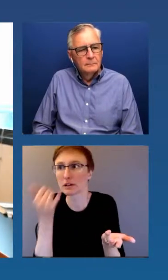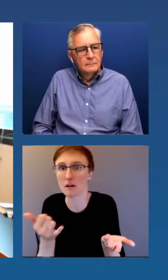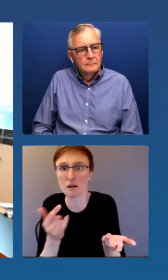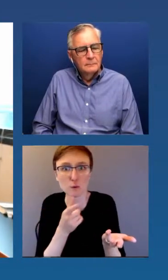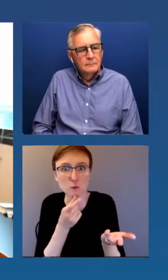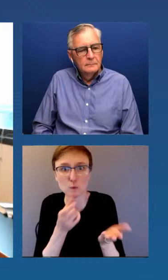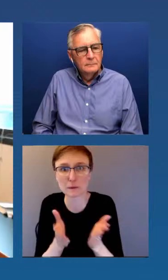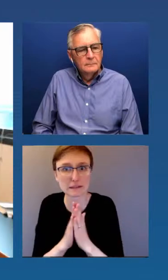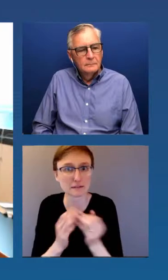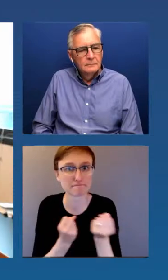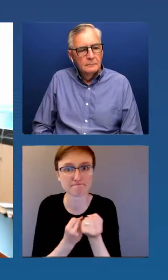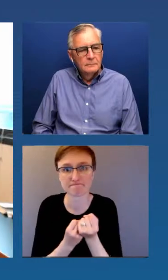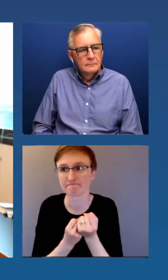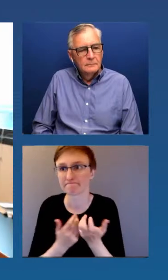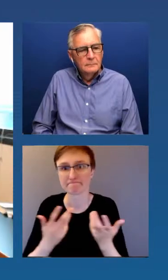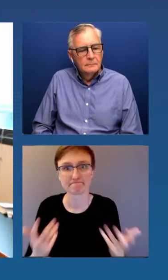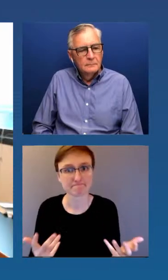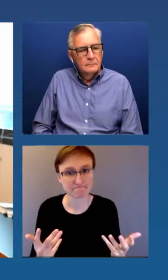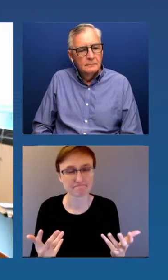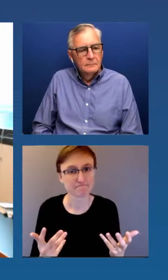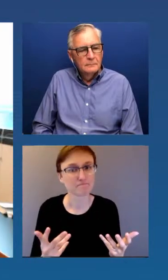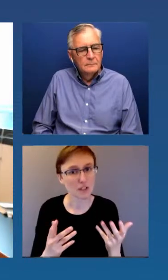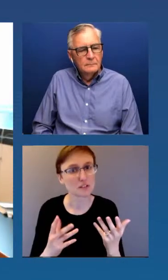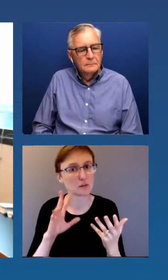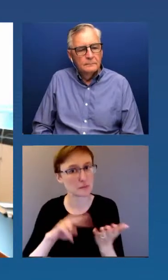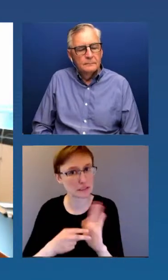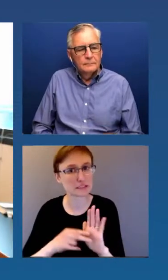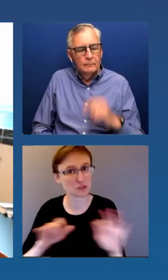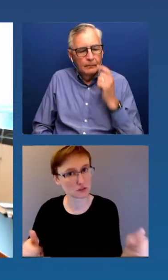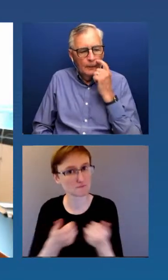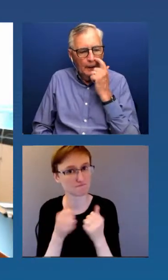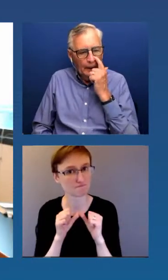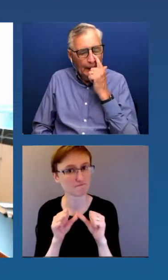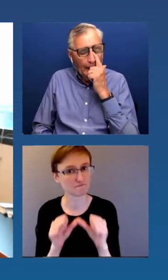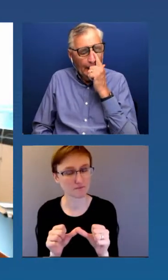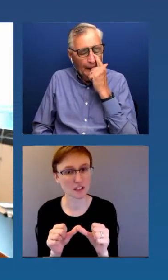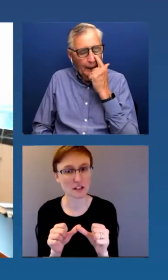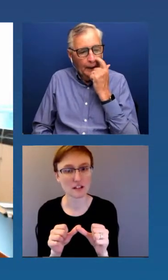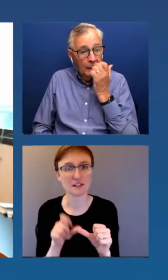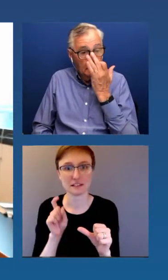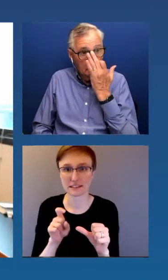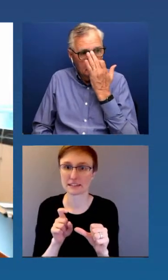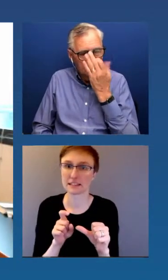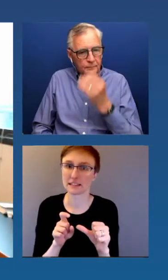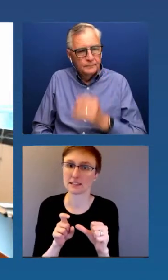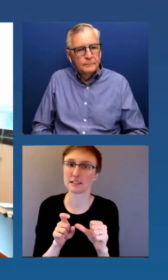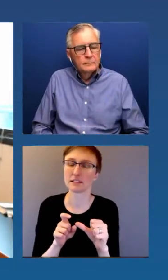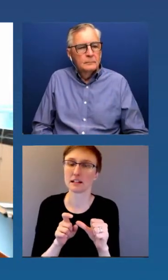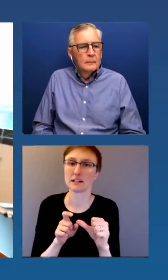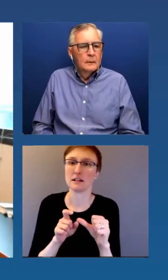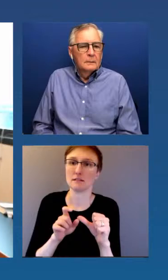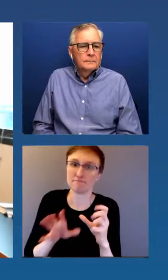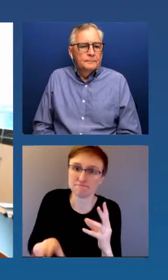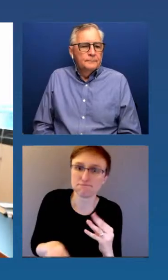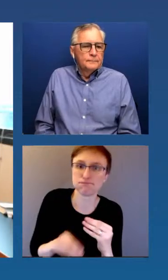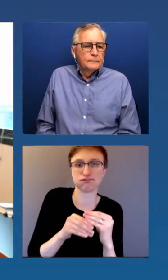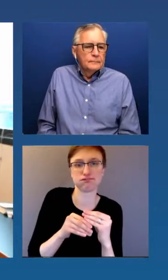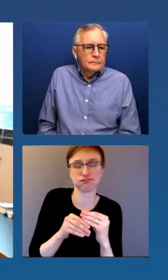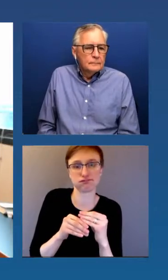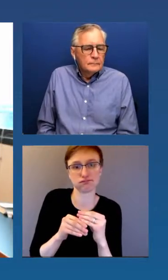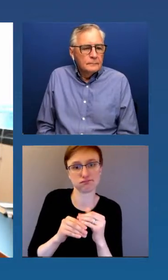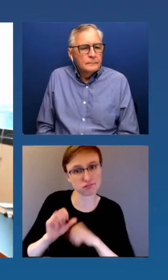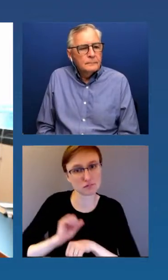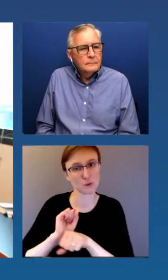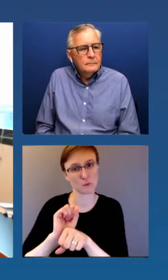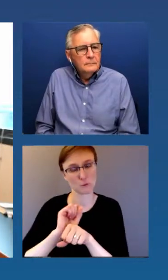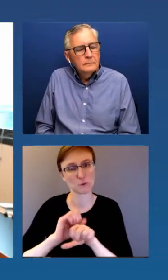this is an ongoing kind of challenge and requires an exceptional effort to address is because this is